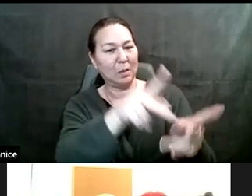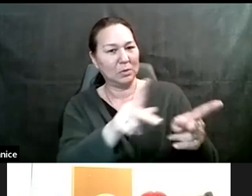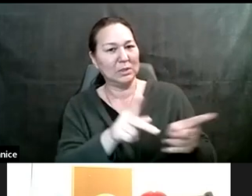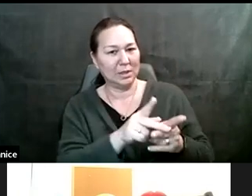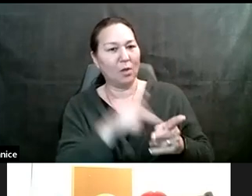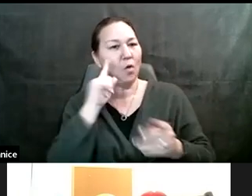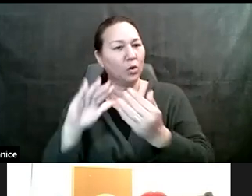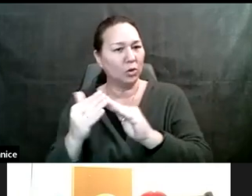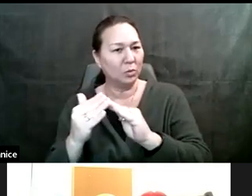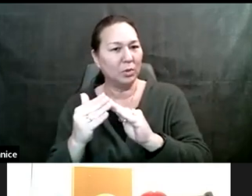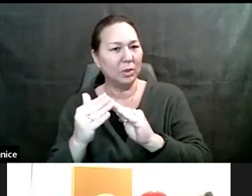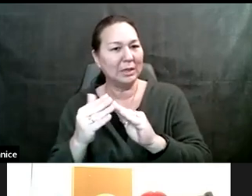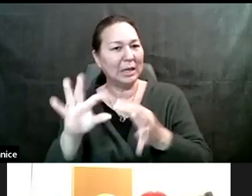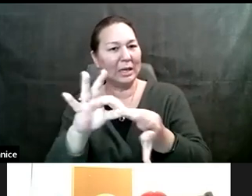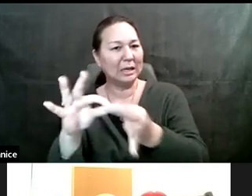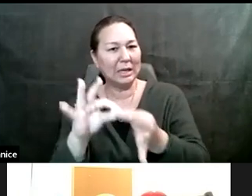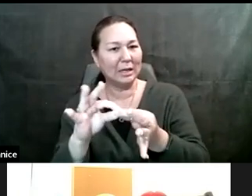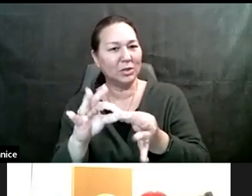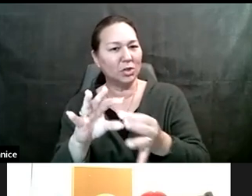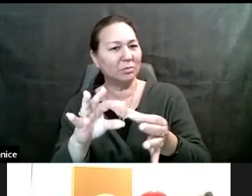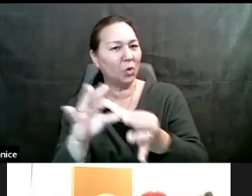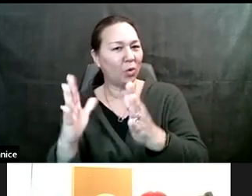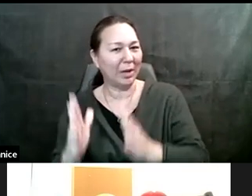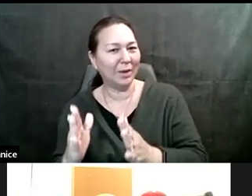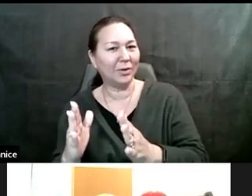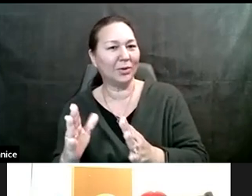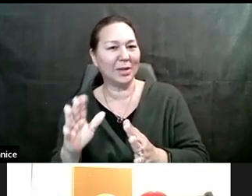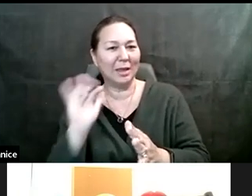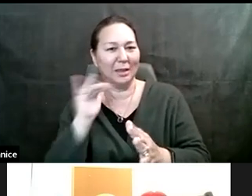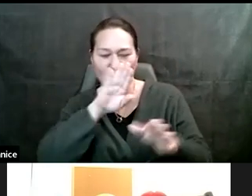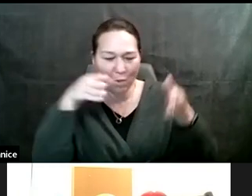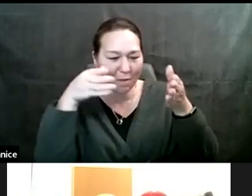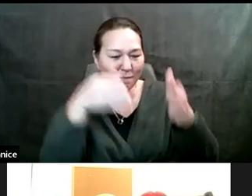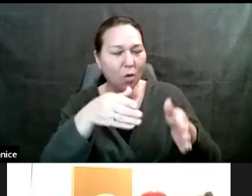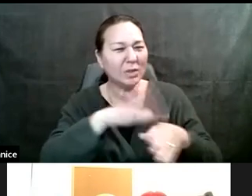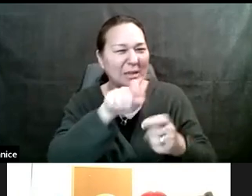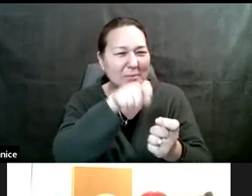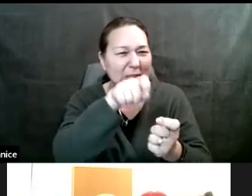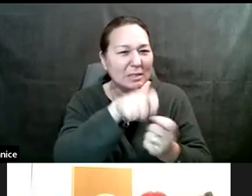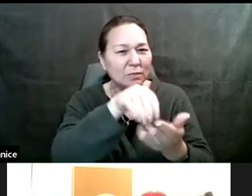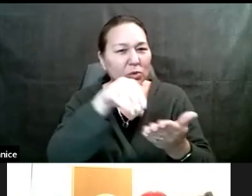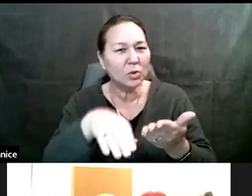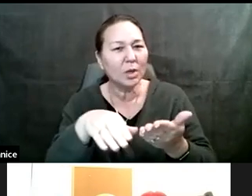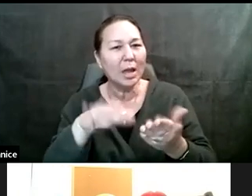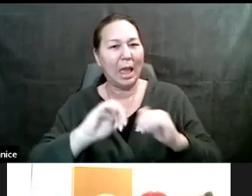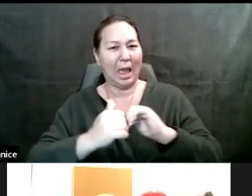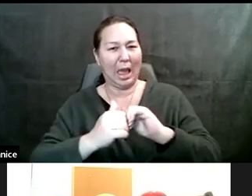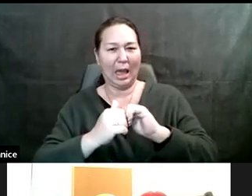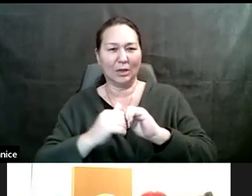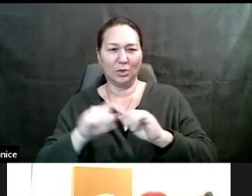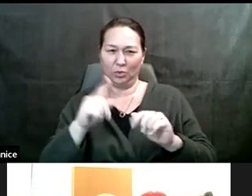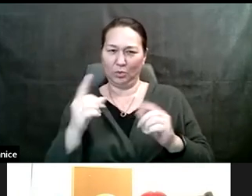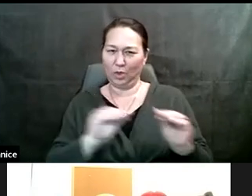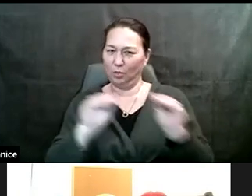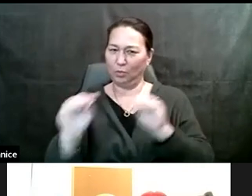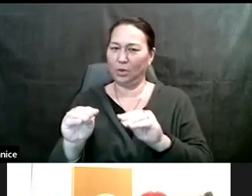would have targeted certain students then you can invest at bare minimum 18 new positions into your supposed commitment to restorative justice